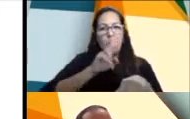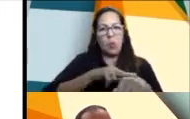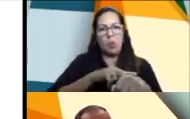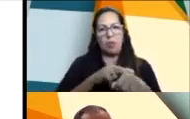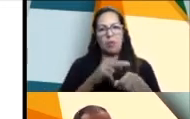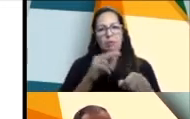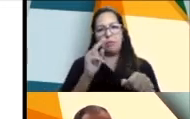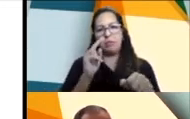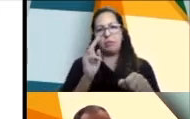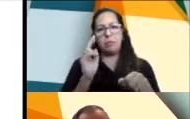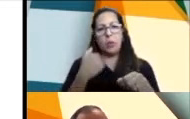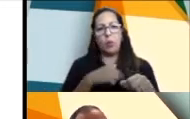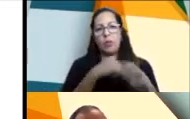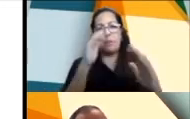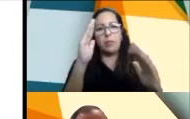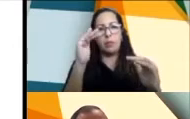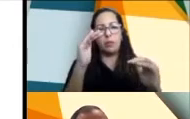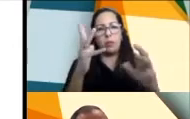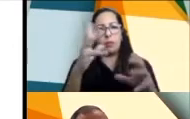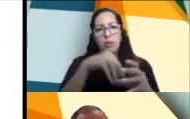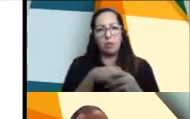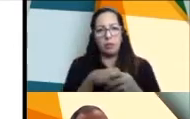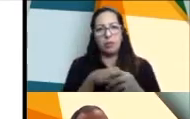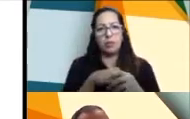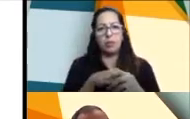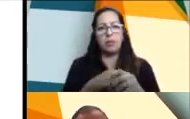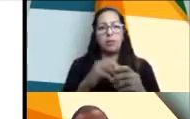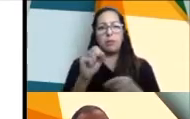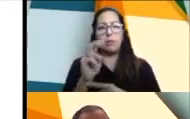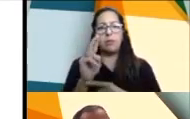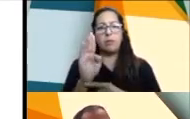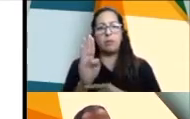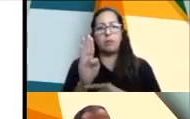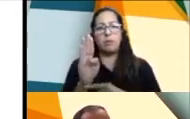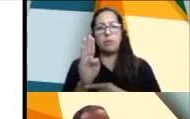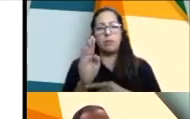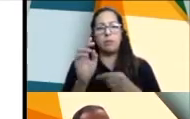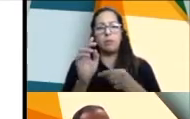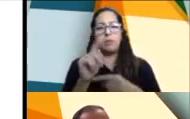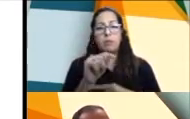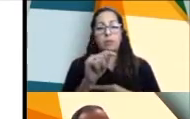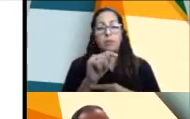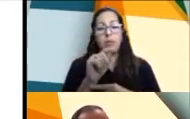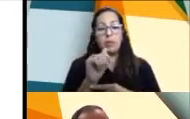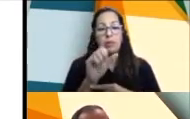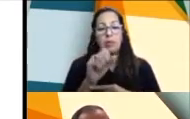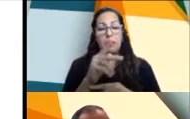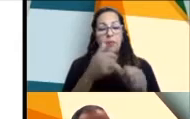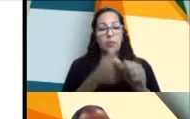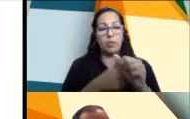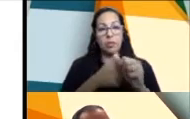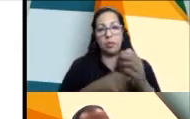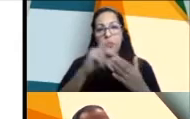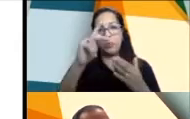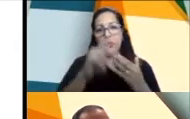to participate on the development of the subtask per each program, and it